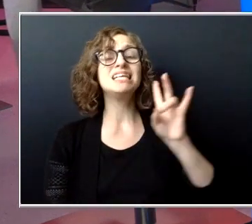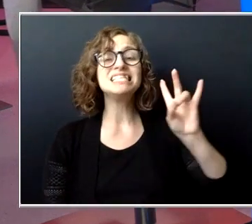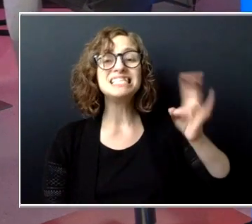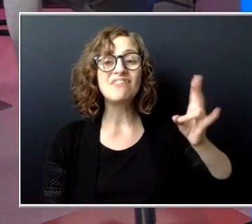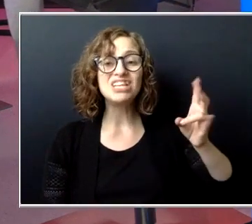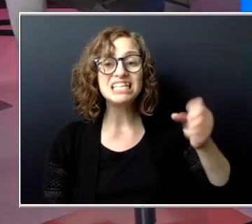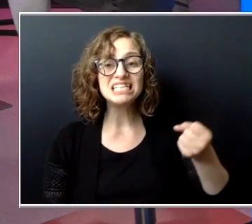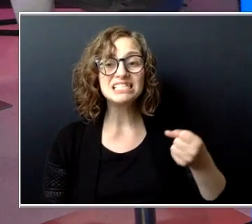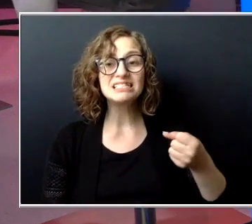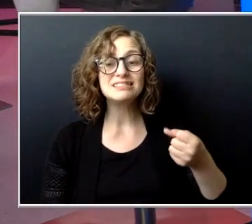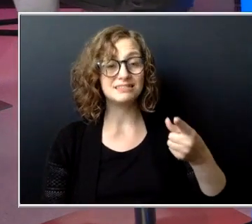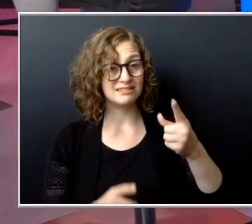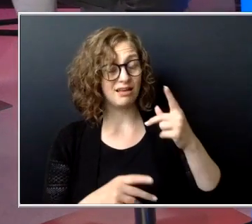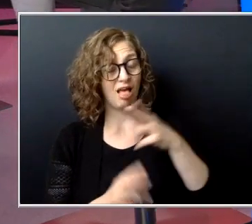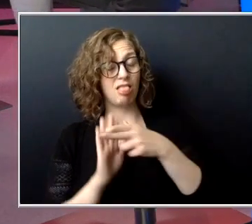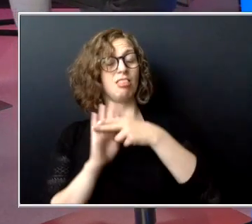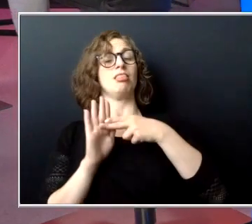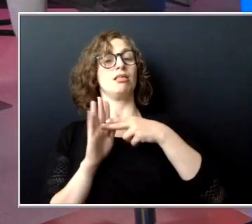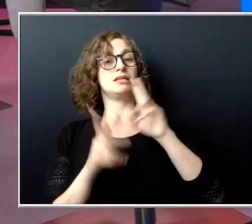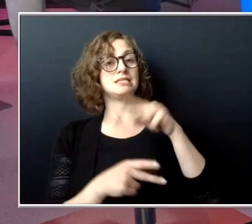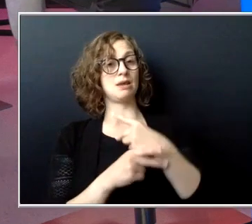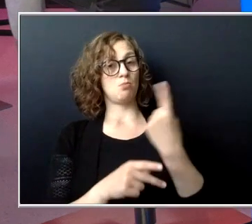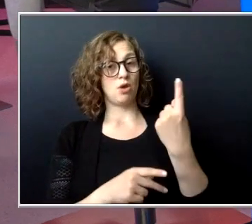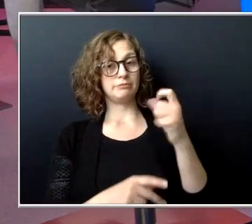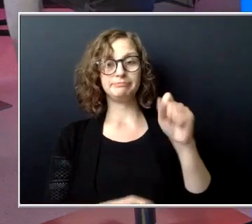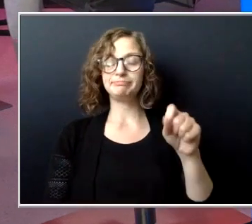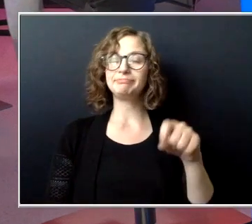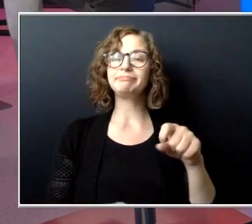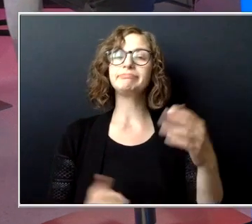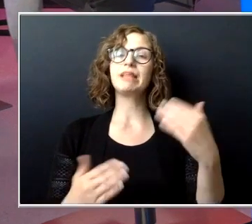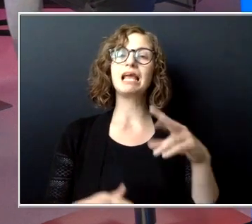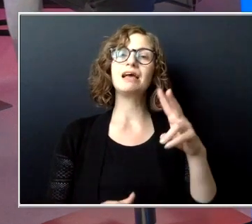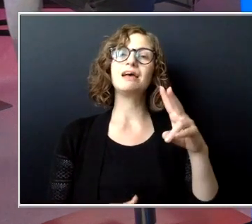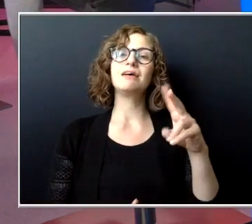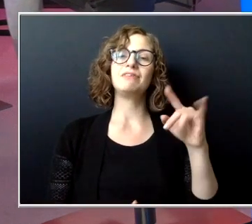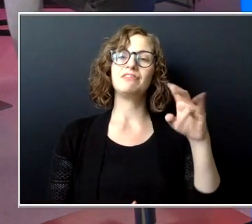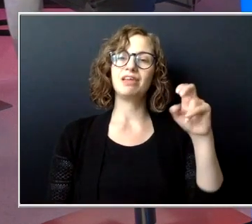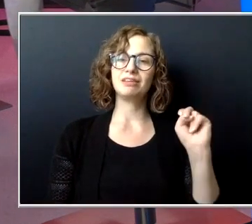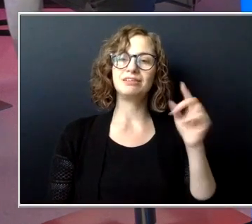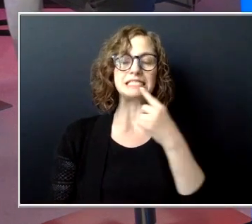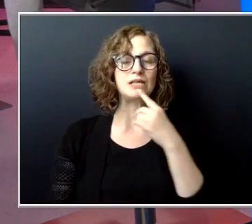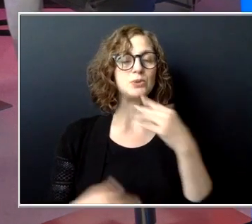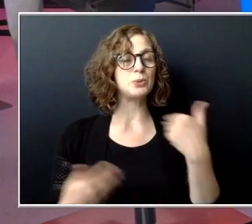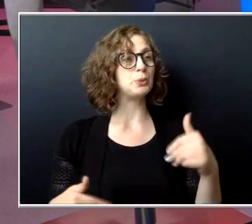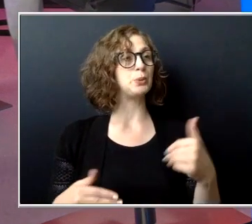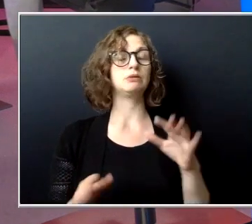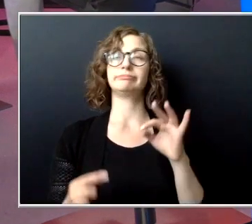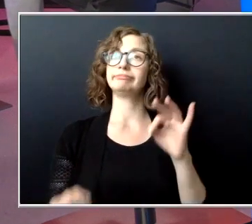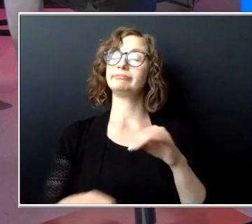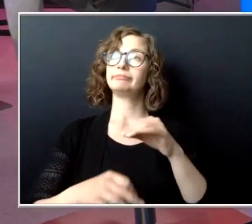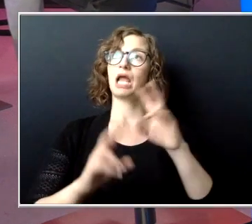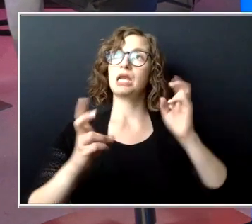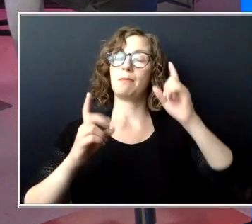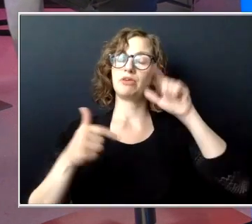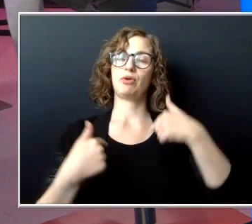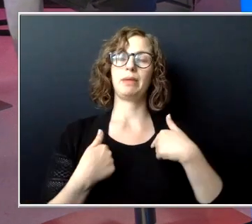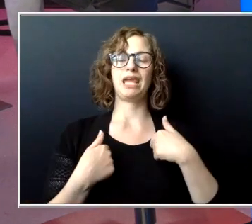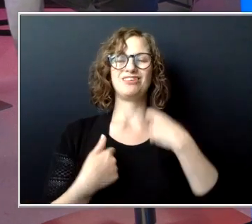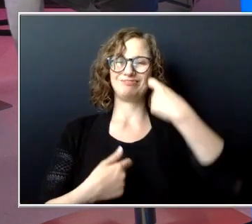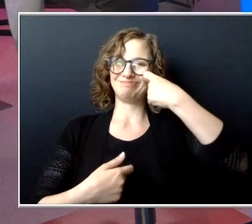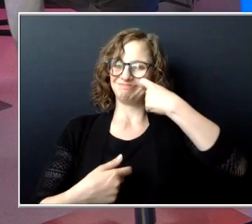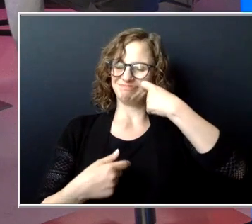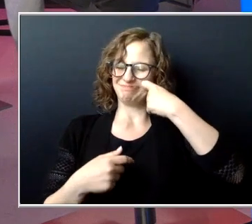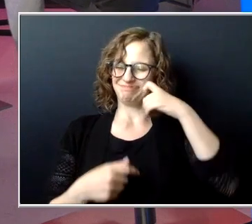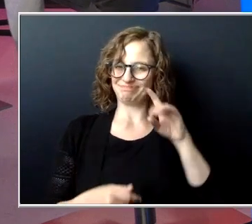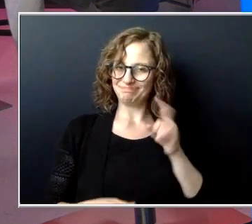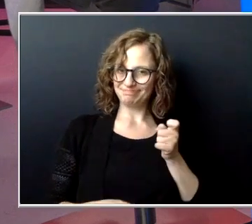a comment from Vivian Slater. Vivian writes, timely topic for me. Newly diagnosed with diabetes, and again 2